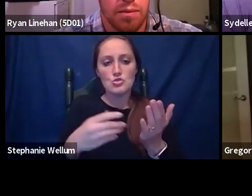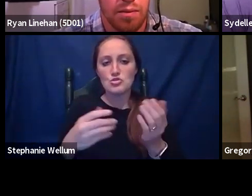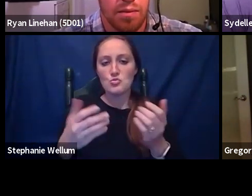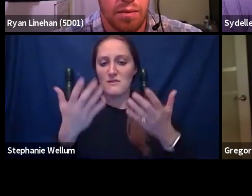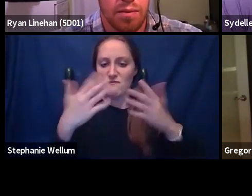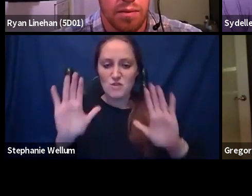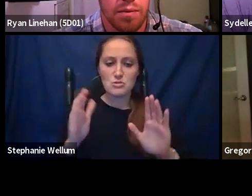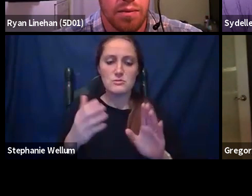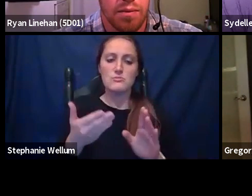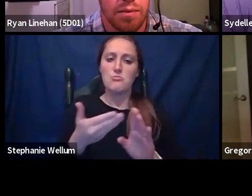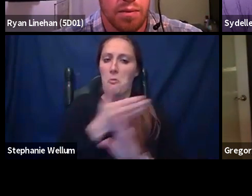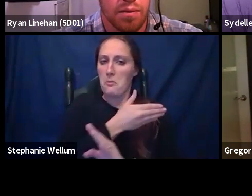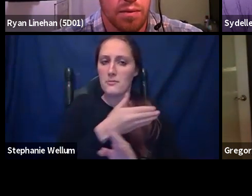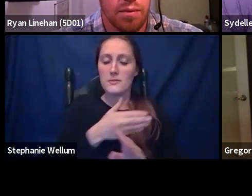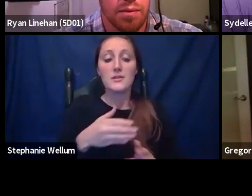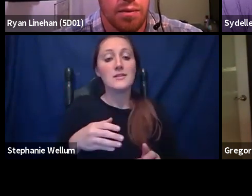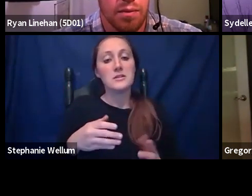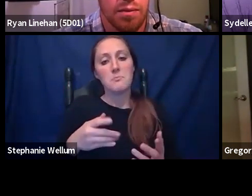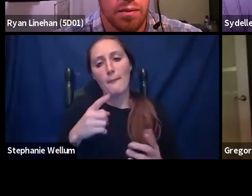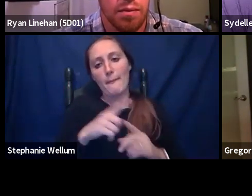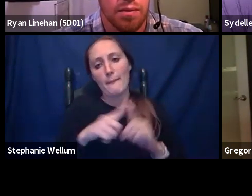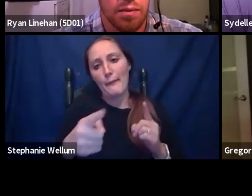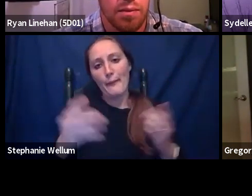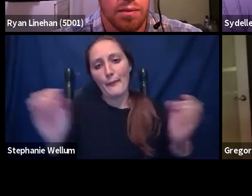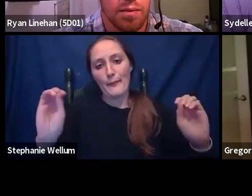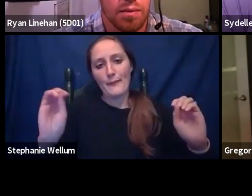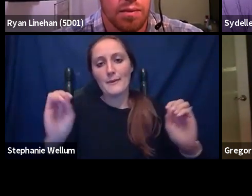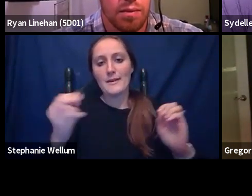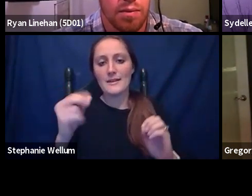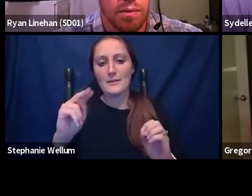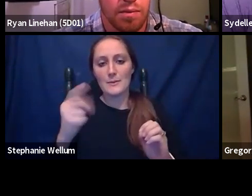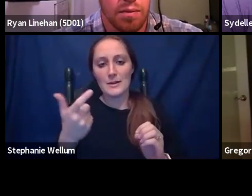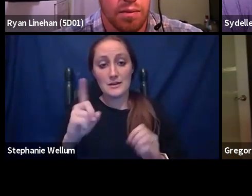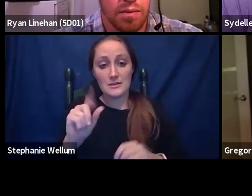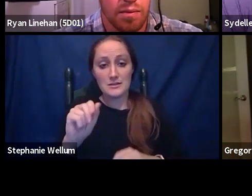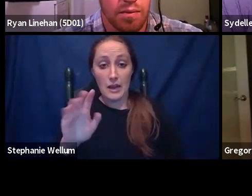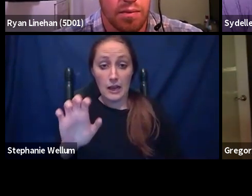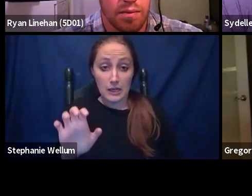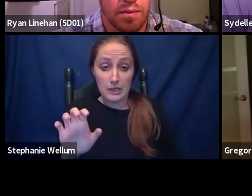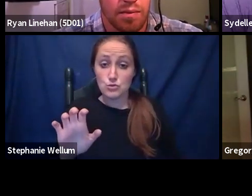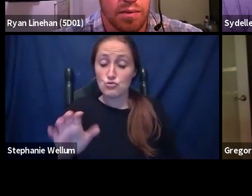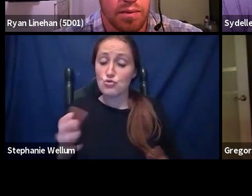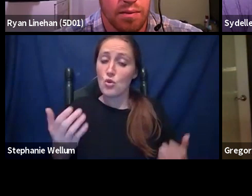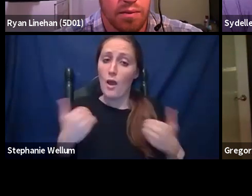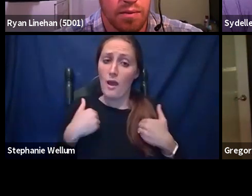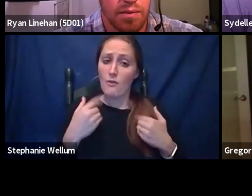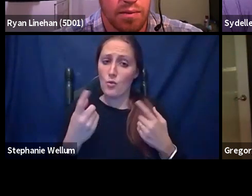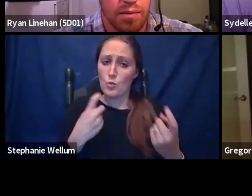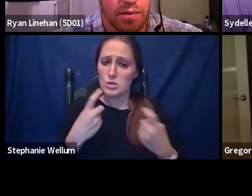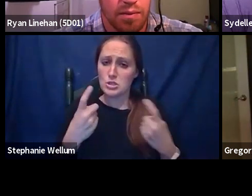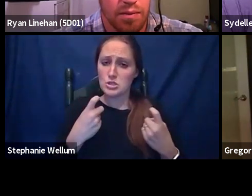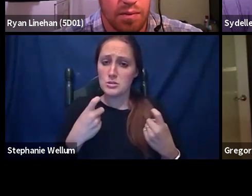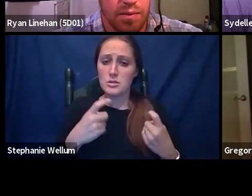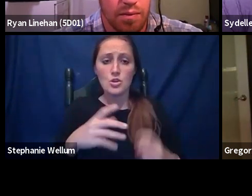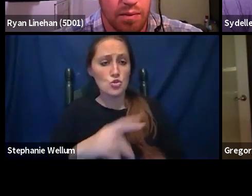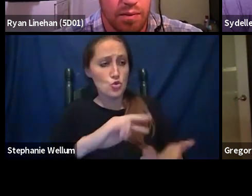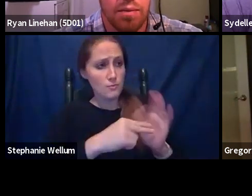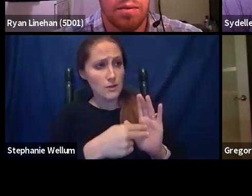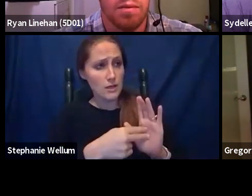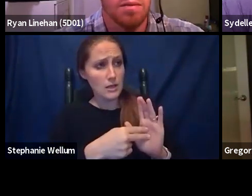done. But since you don't have a hearing date. So I thank you. Any questions from commissioners? You're saying you could possibly